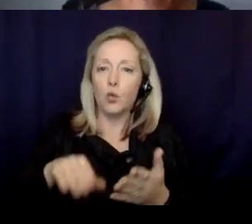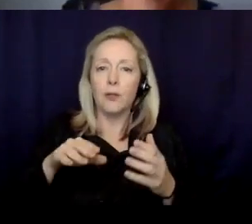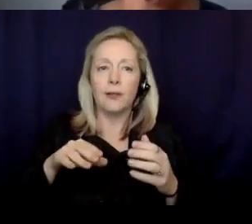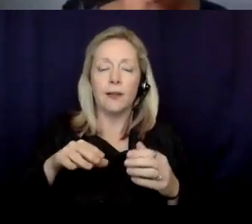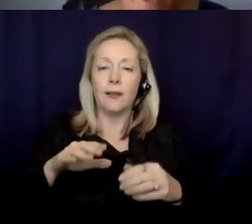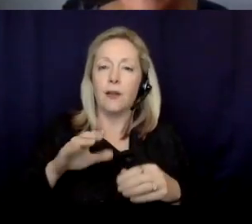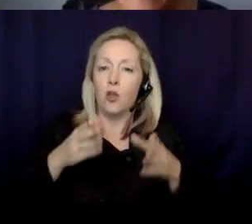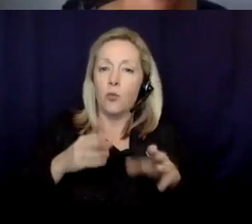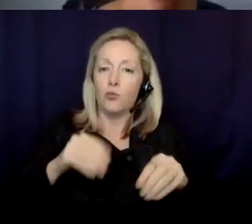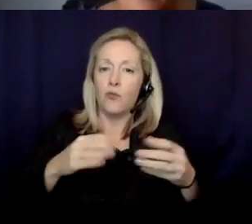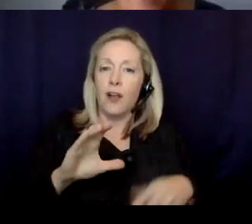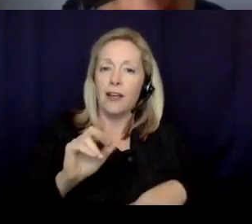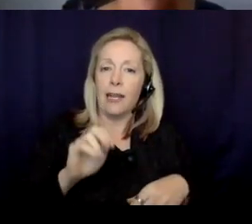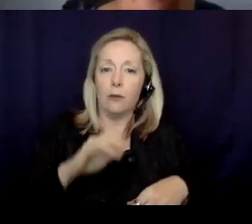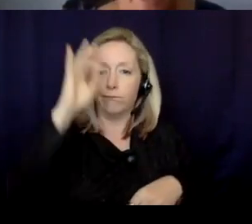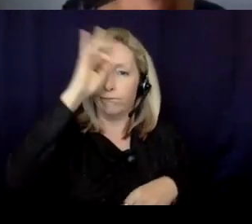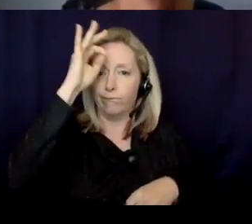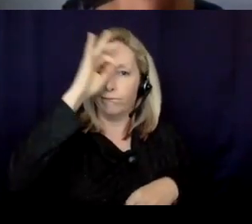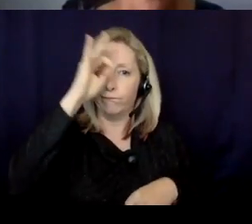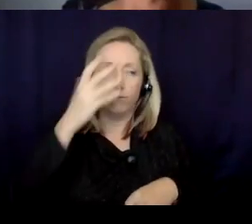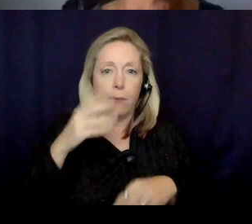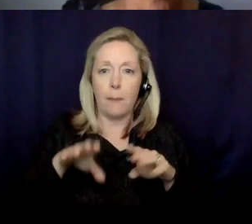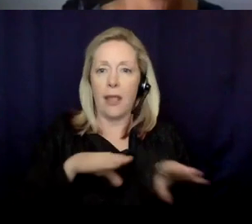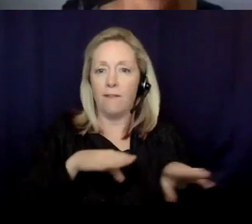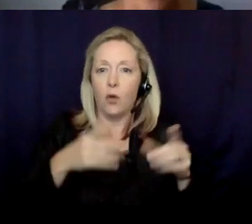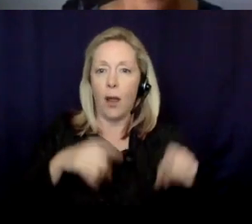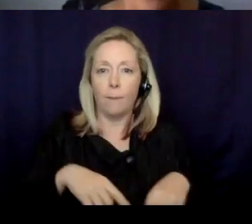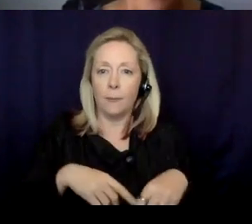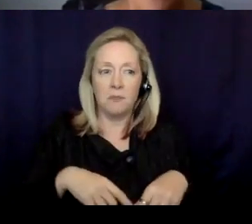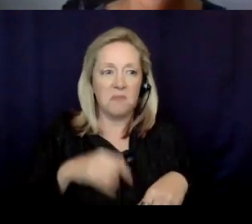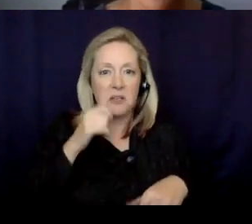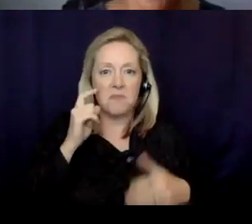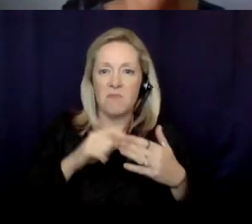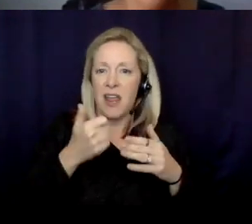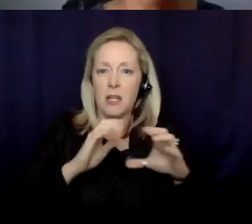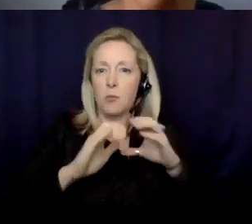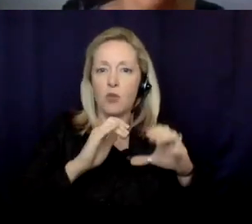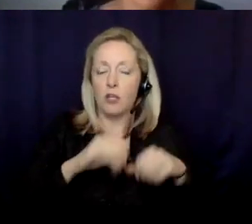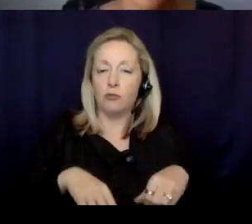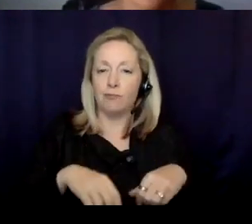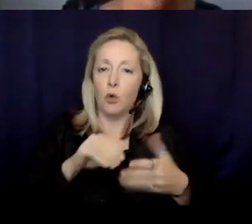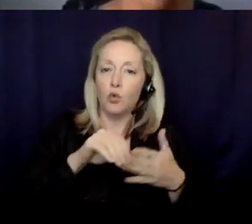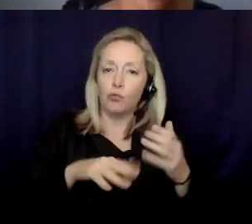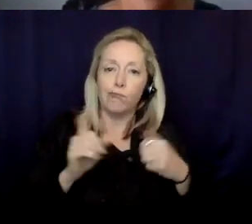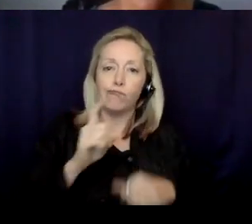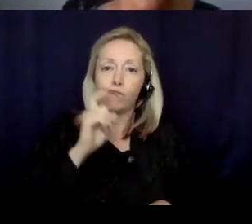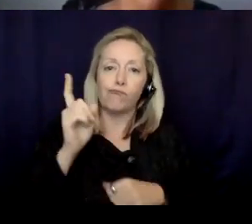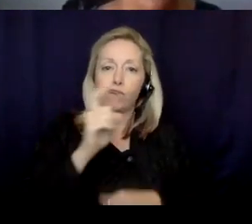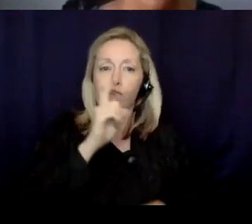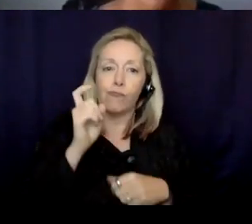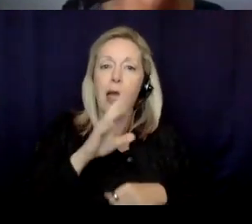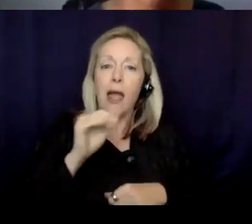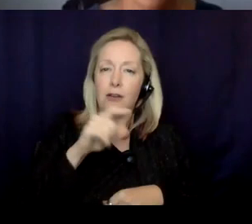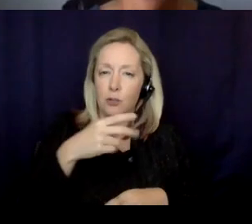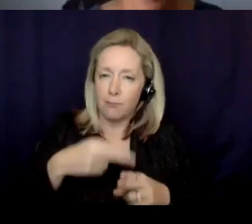caretaker had no ideas of any kind of behavior that was going on that was communicative, although she did say, oh, she hates to